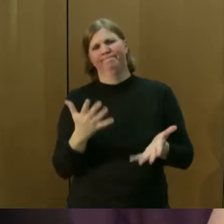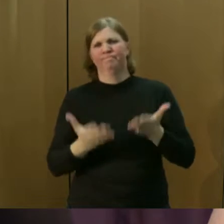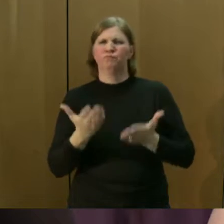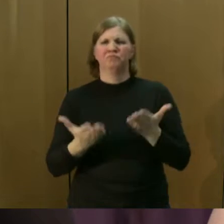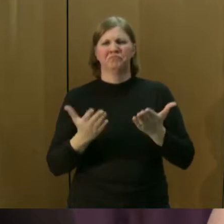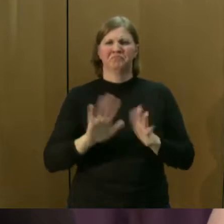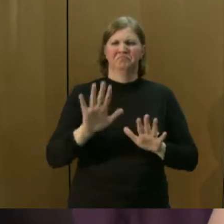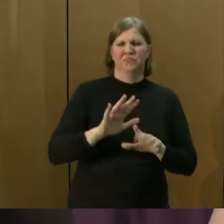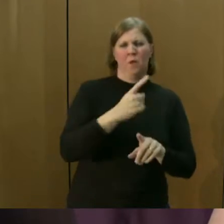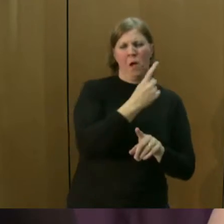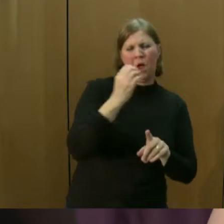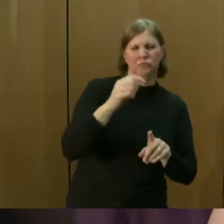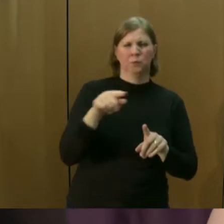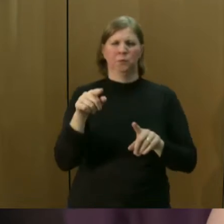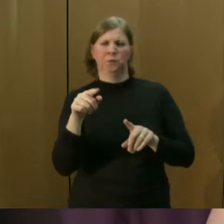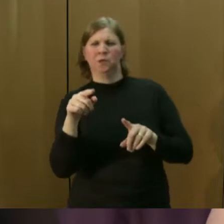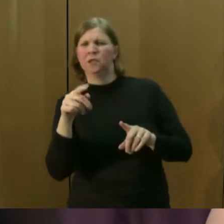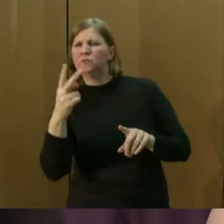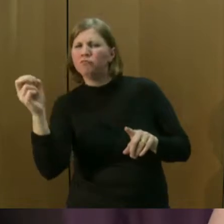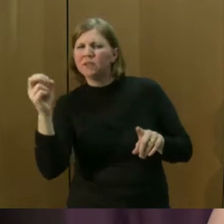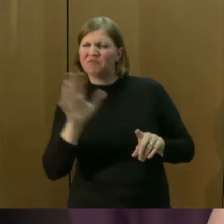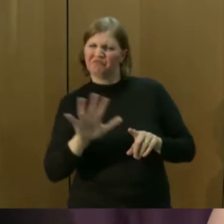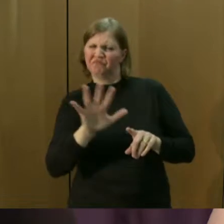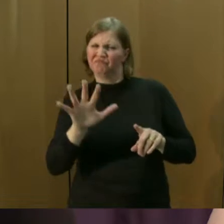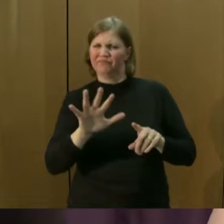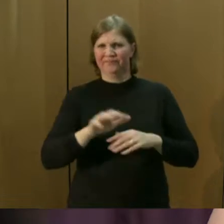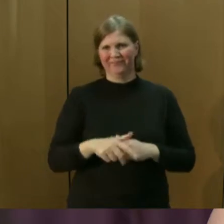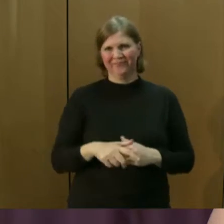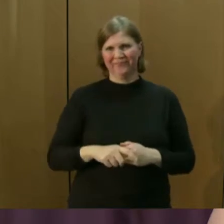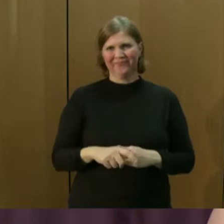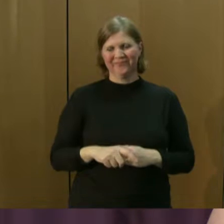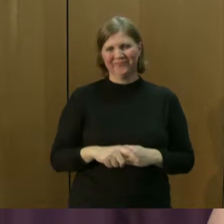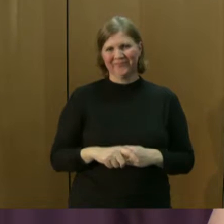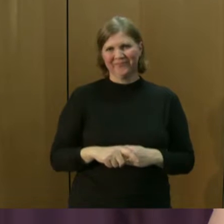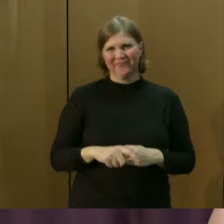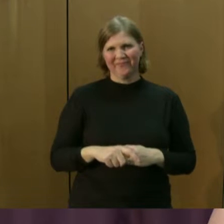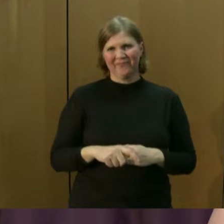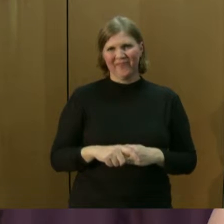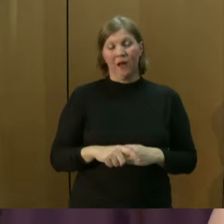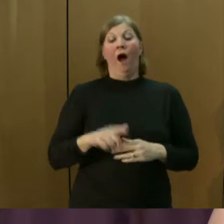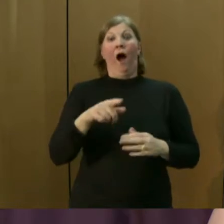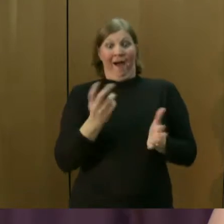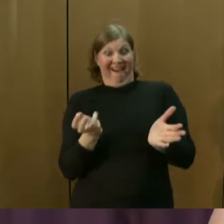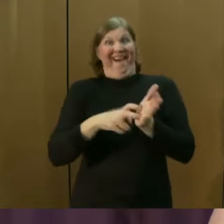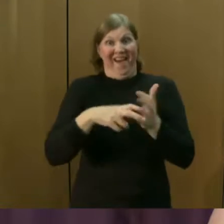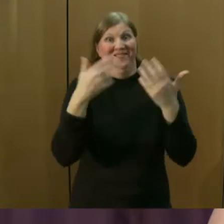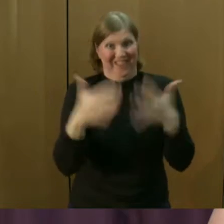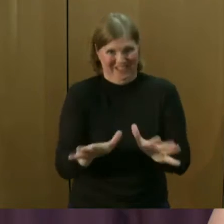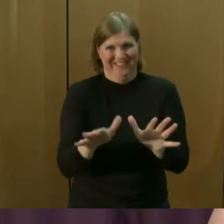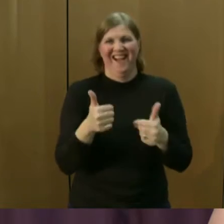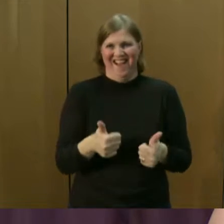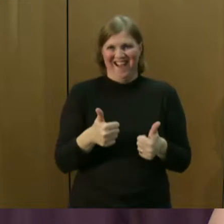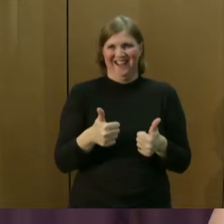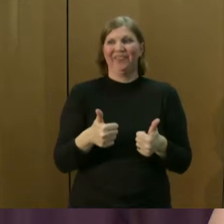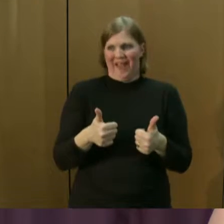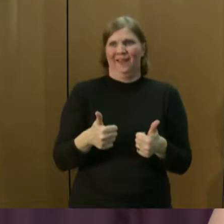And after you've done your registration, the next sort of stage for you really is to be getting ready to actually come. So that's the point where you